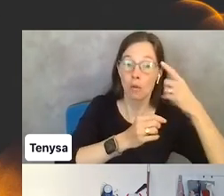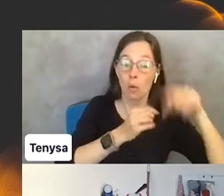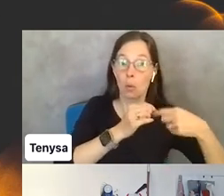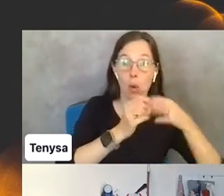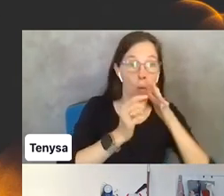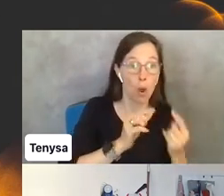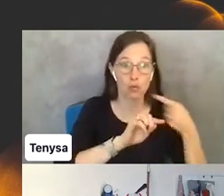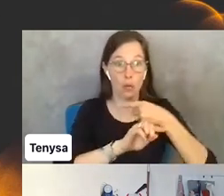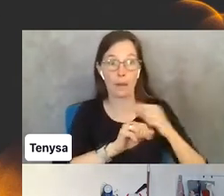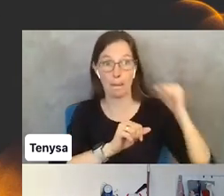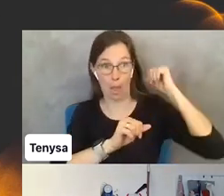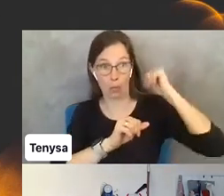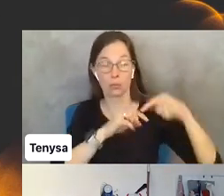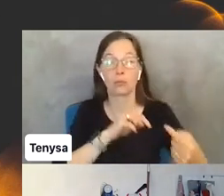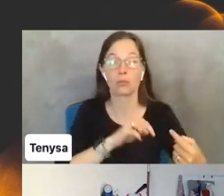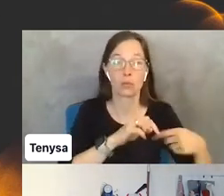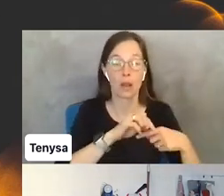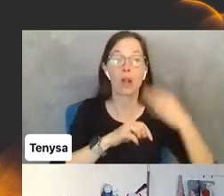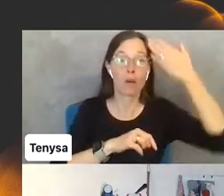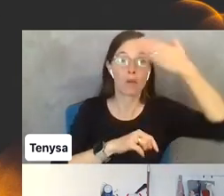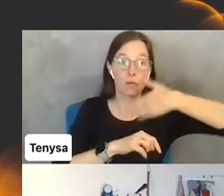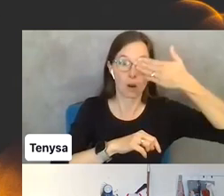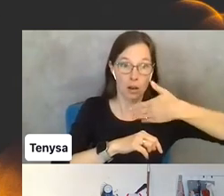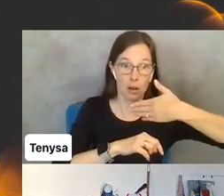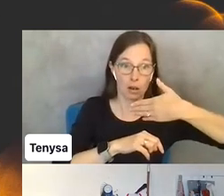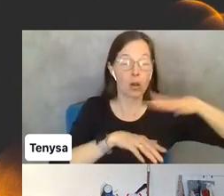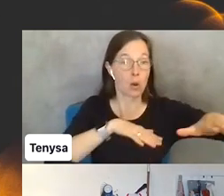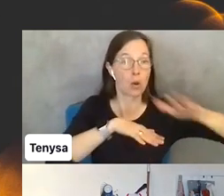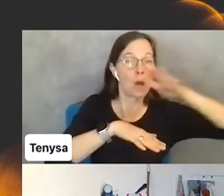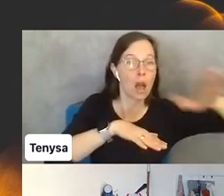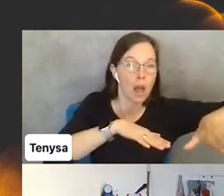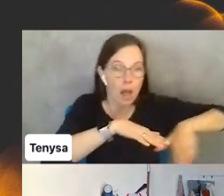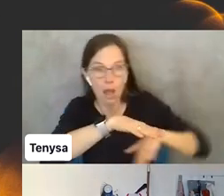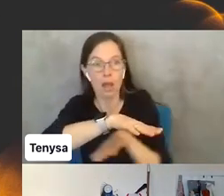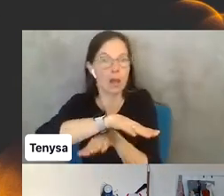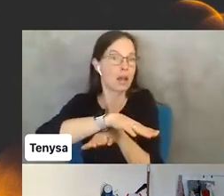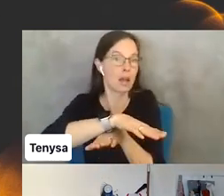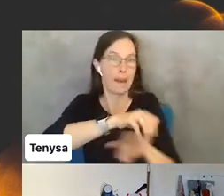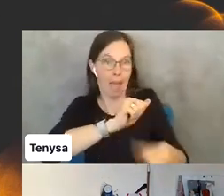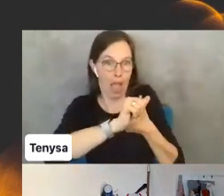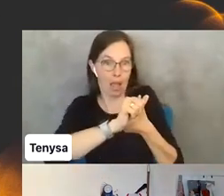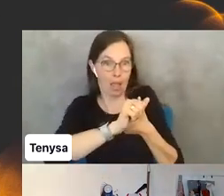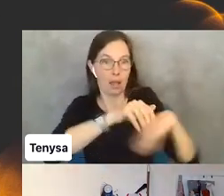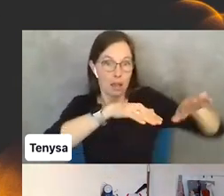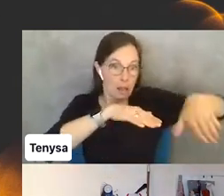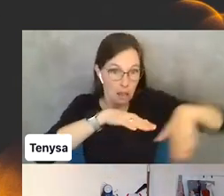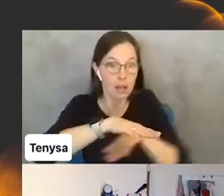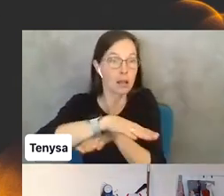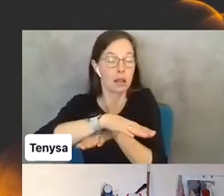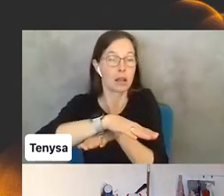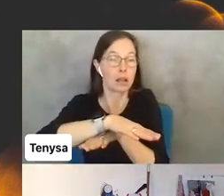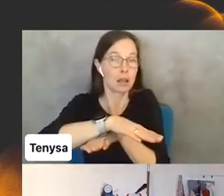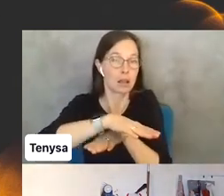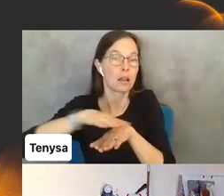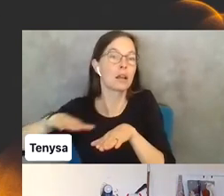here. We cross backwards, the front leg crosses behind this leg, the back leg, and then the